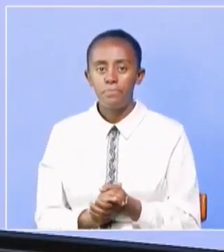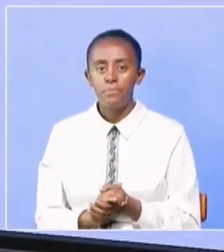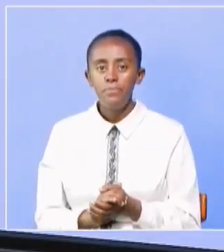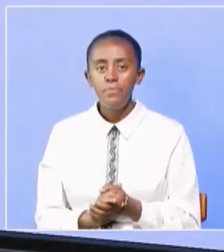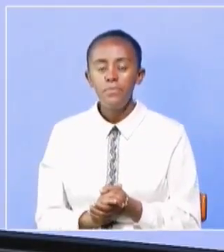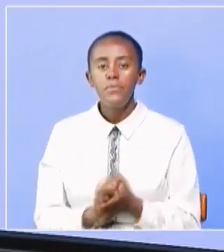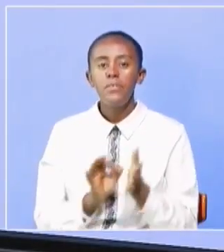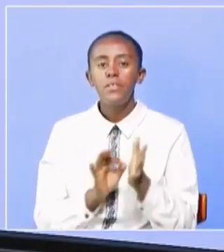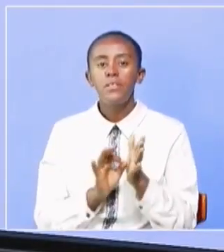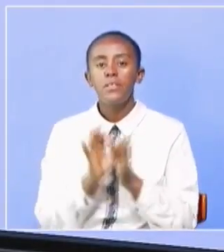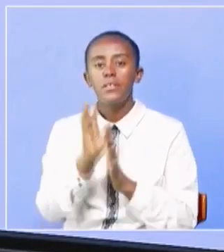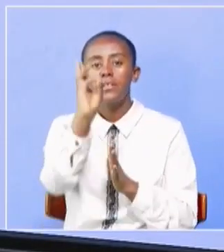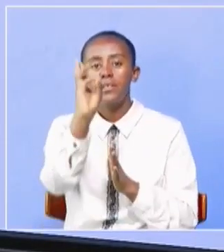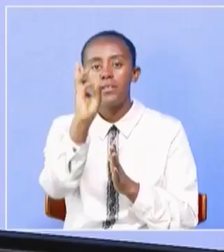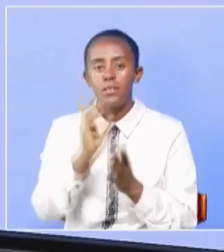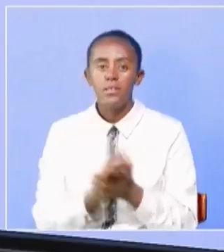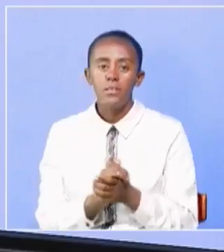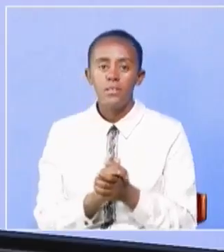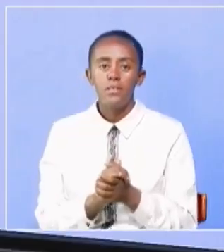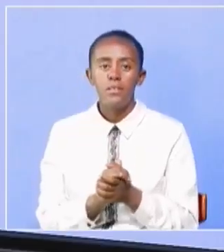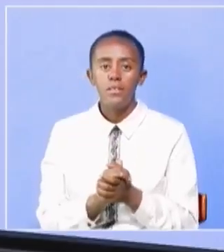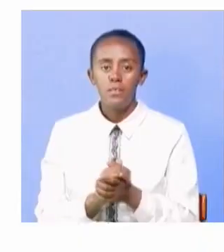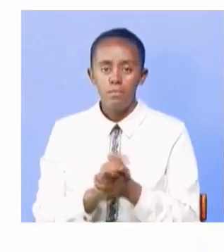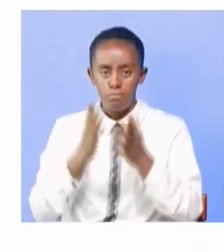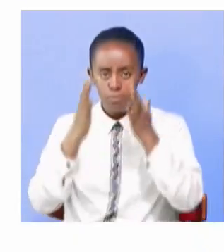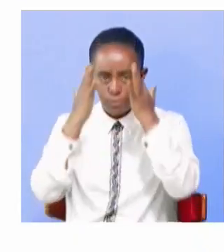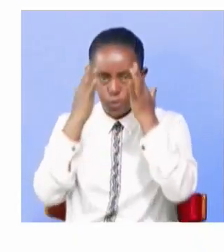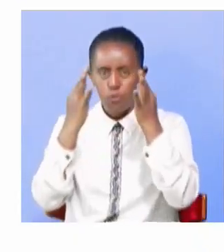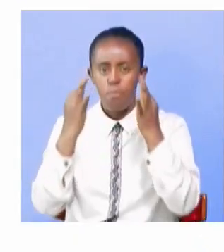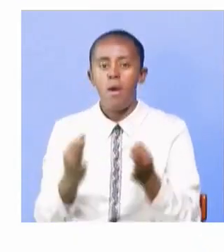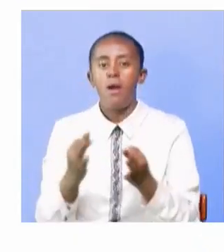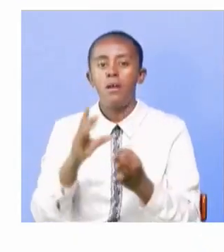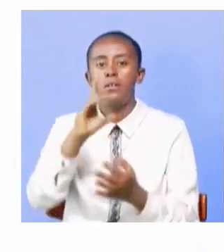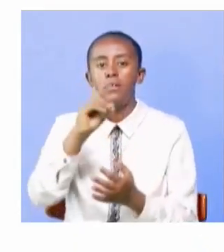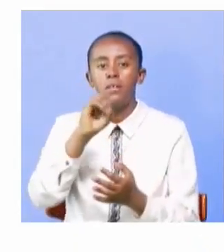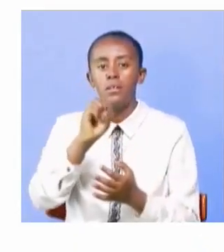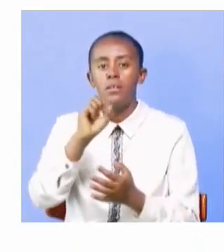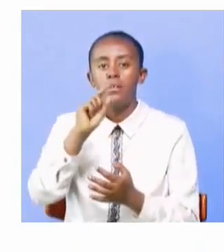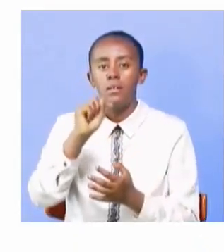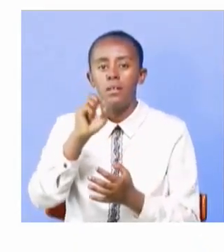Number 6 is determine.